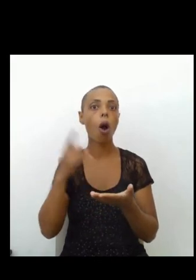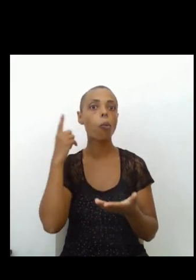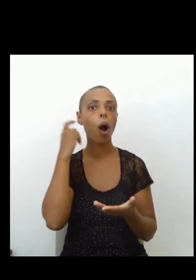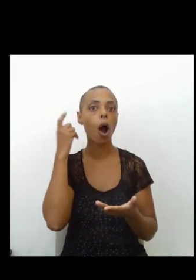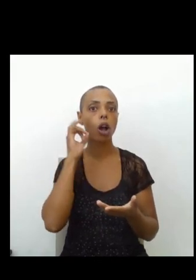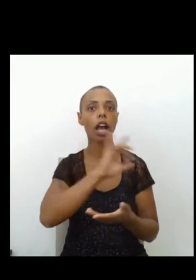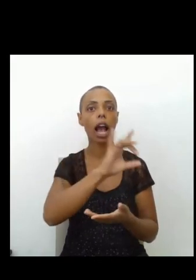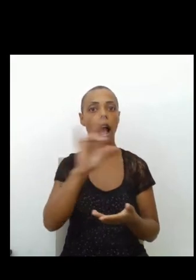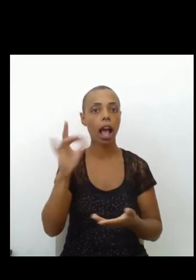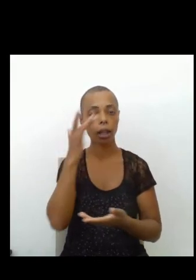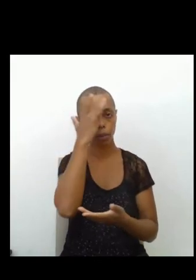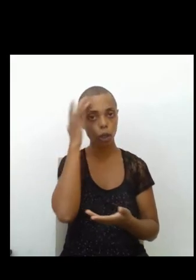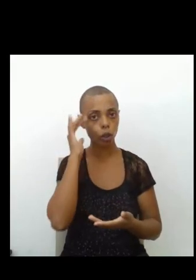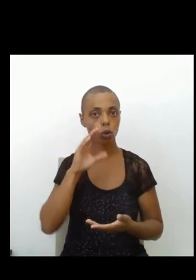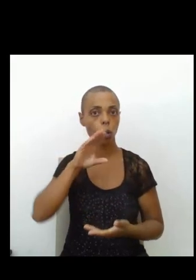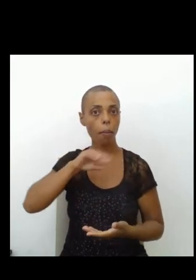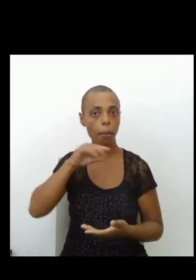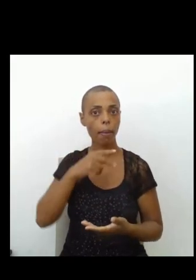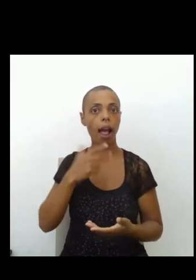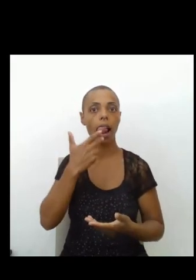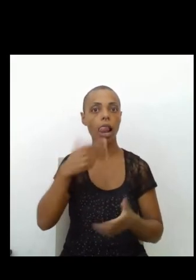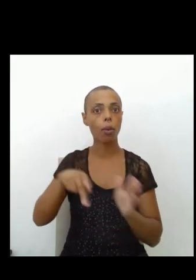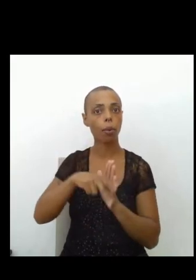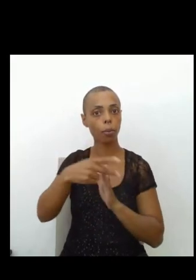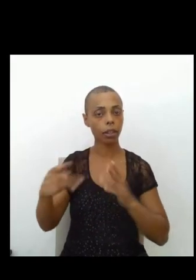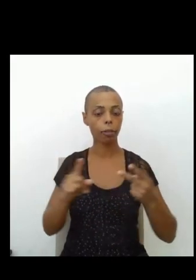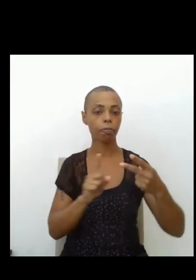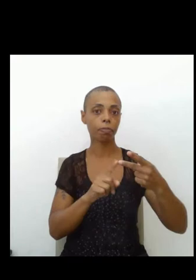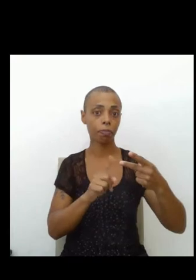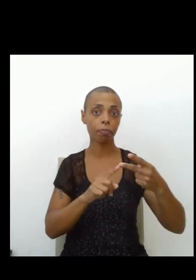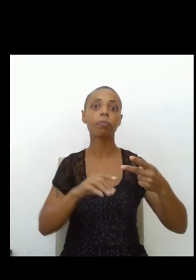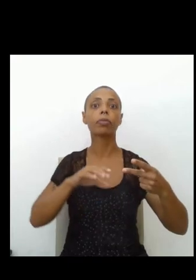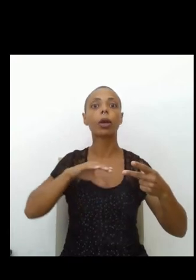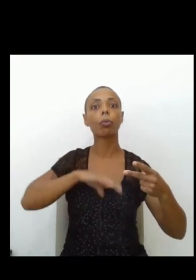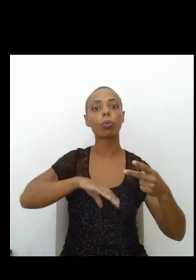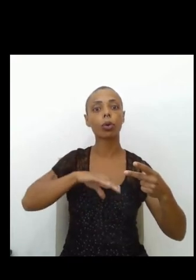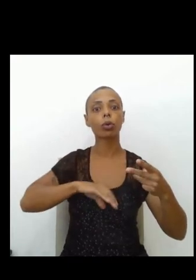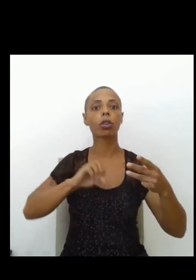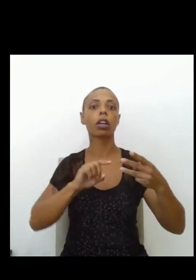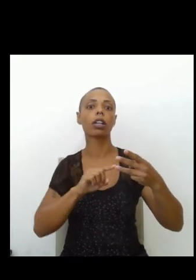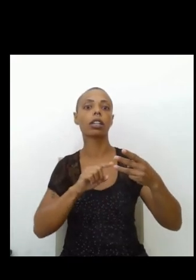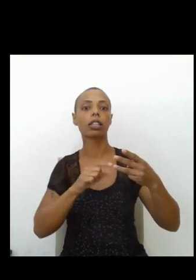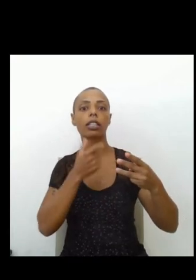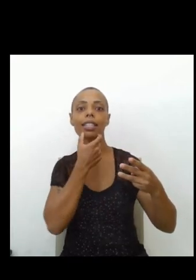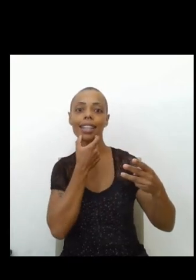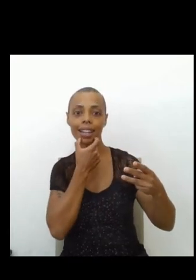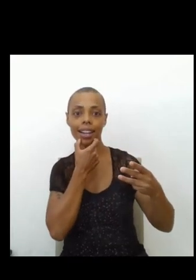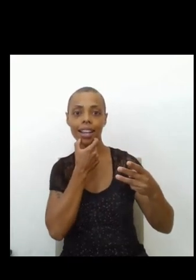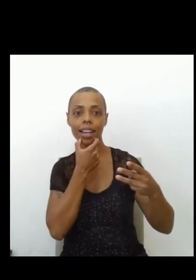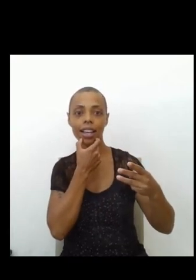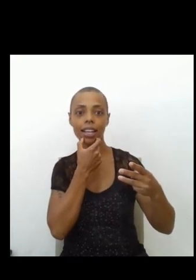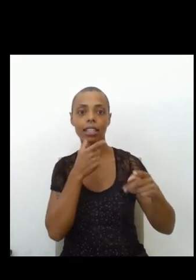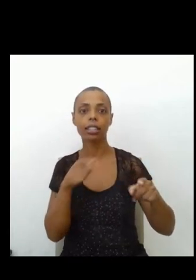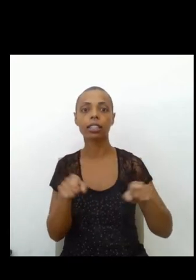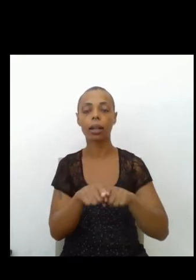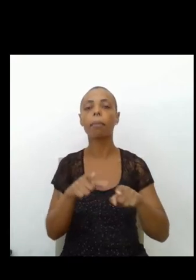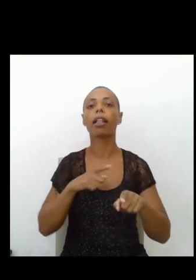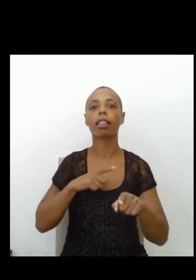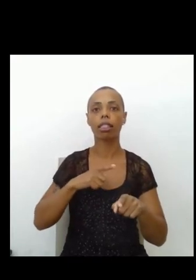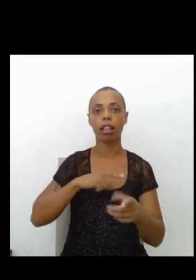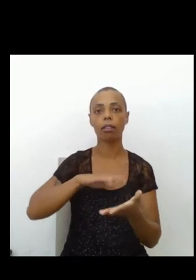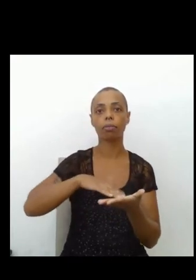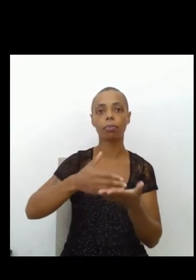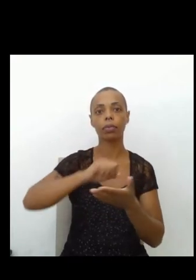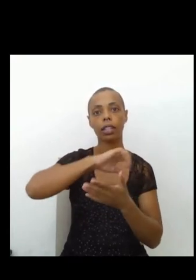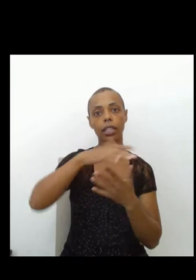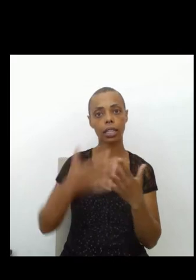presentations you are going to hear the presentations in their original languages and the other ones are in Portuguese and English and we